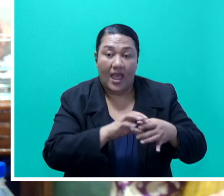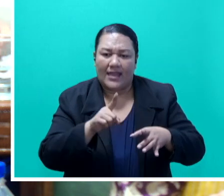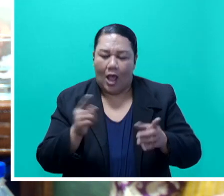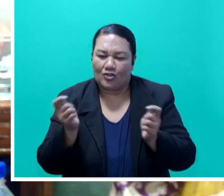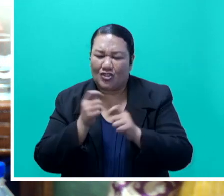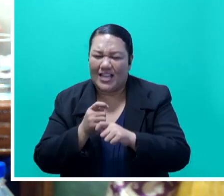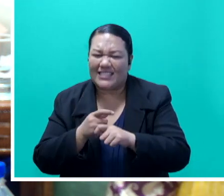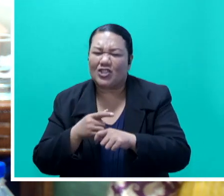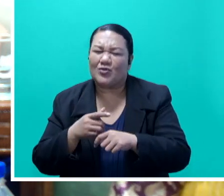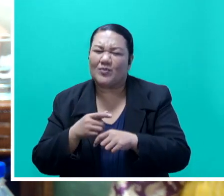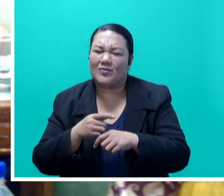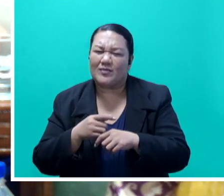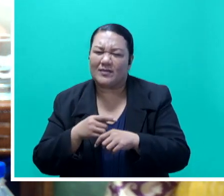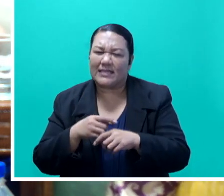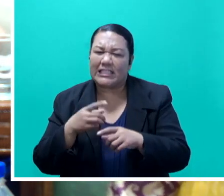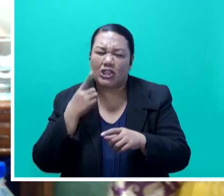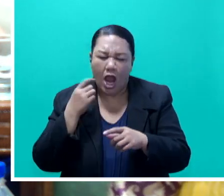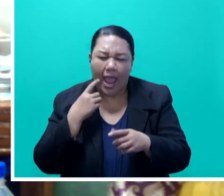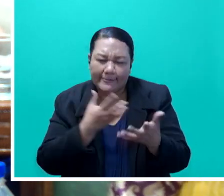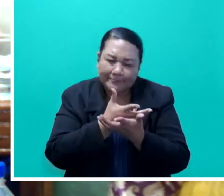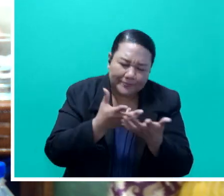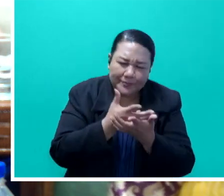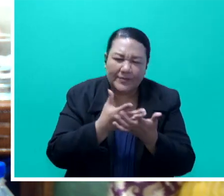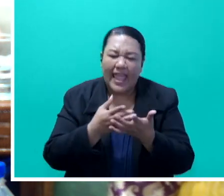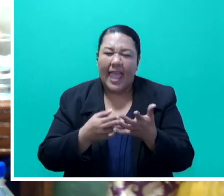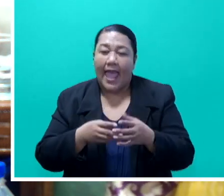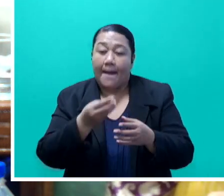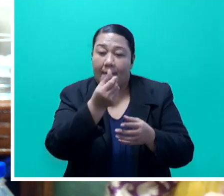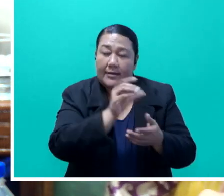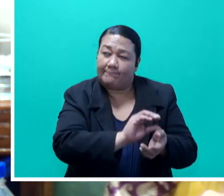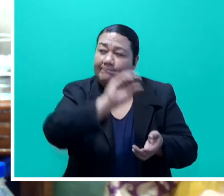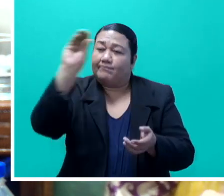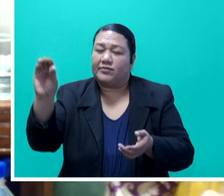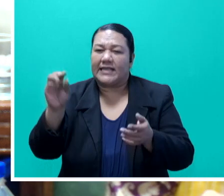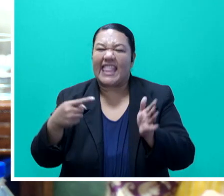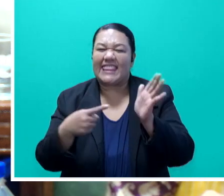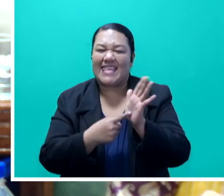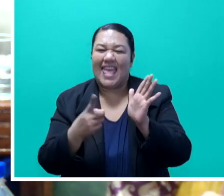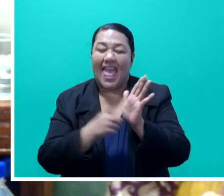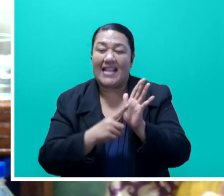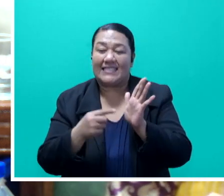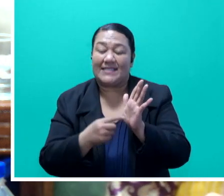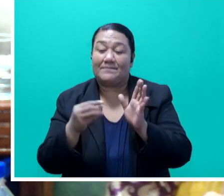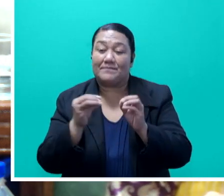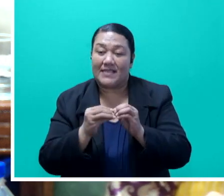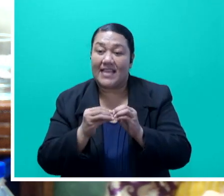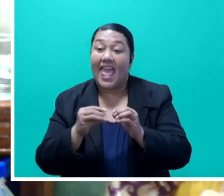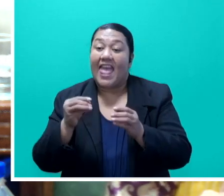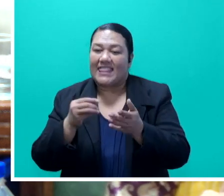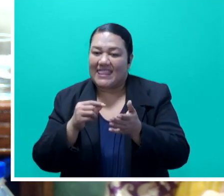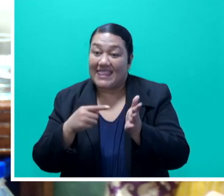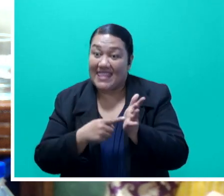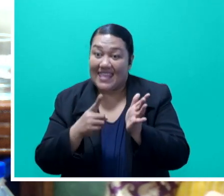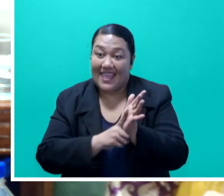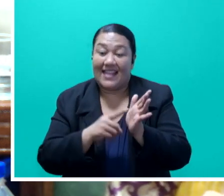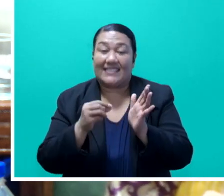monies directly to a TLTB, and then TLTB is disbursing those funds to members of the landowning unit. And